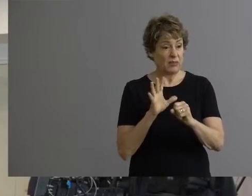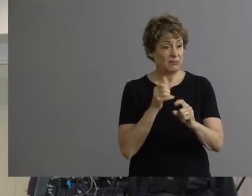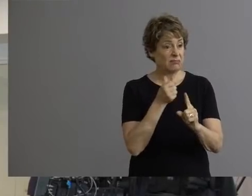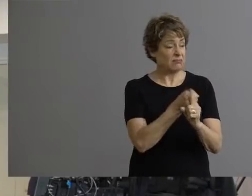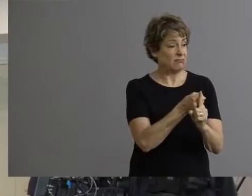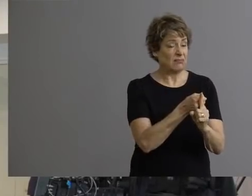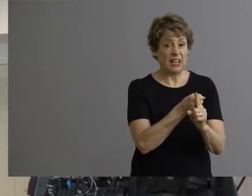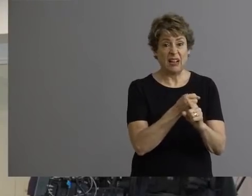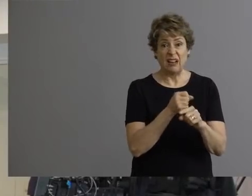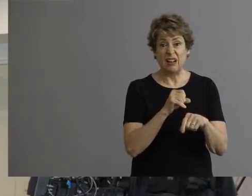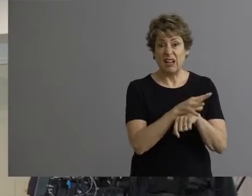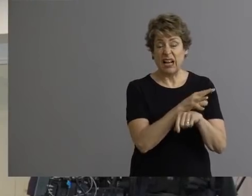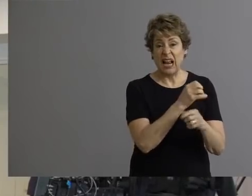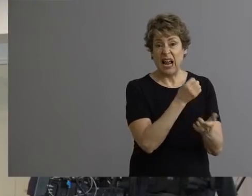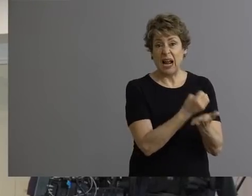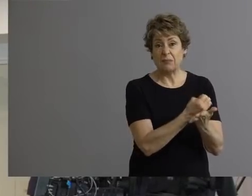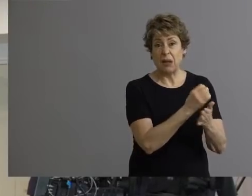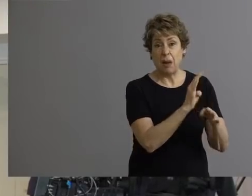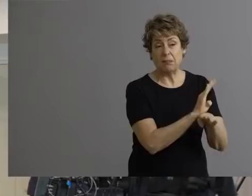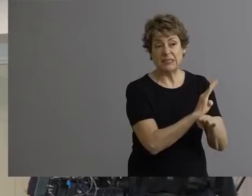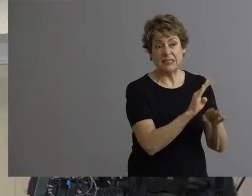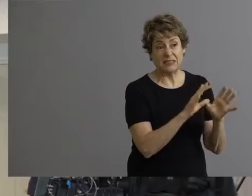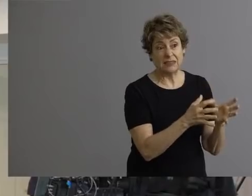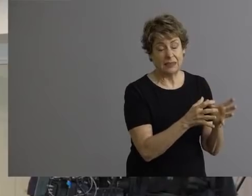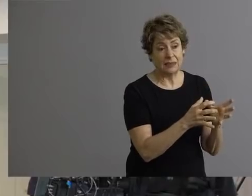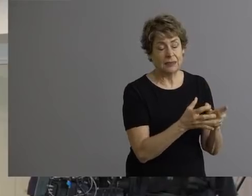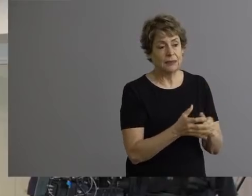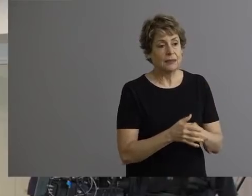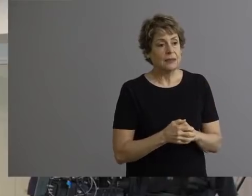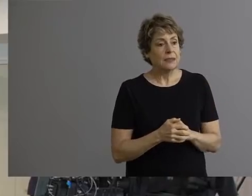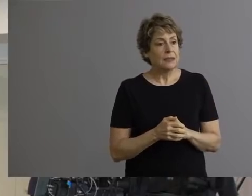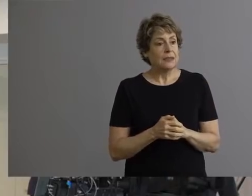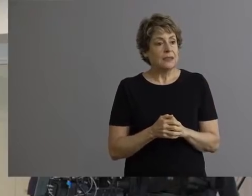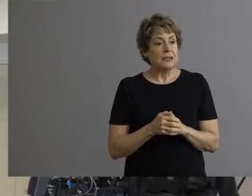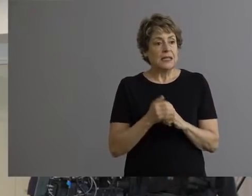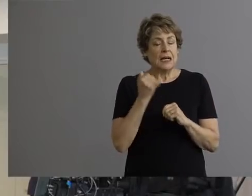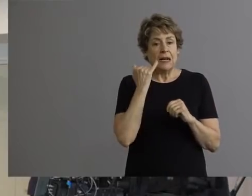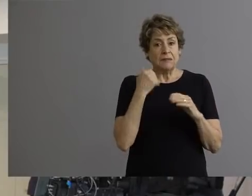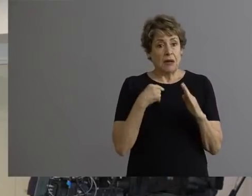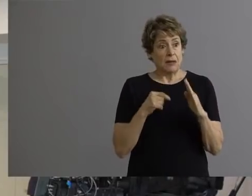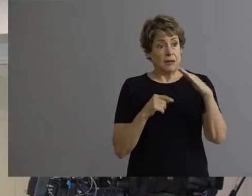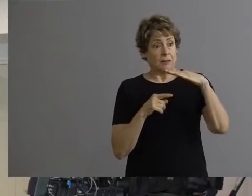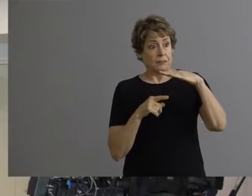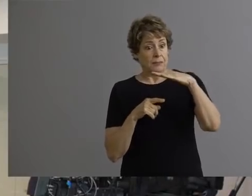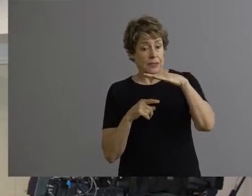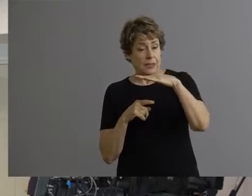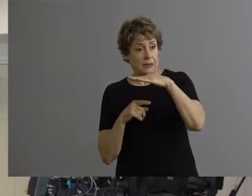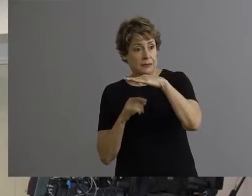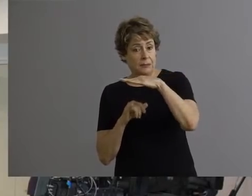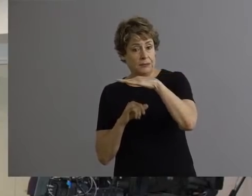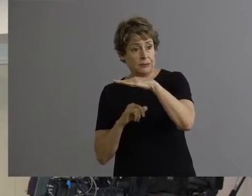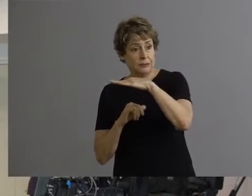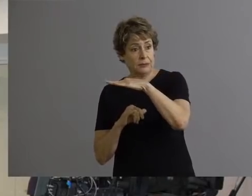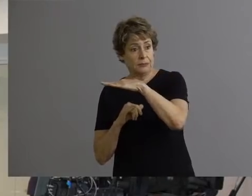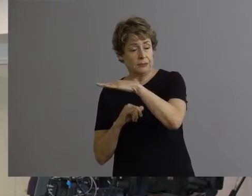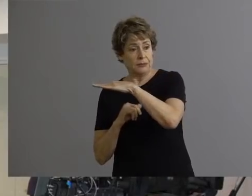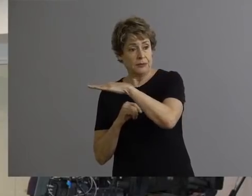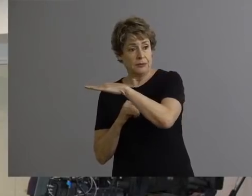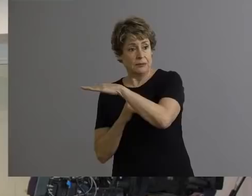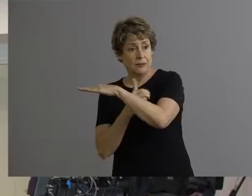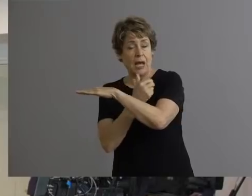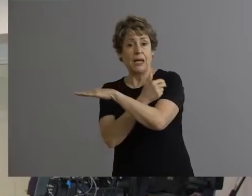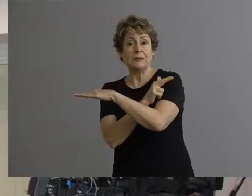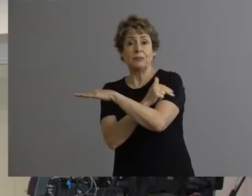another 2-week exponential rise, if this plateau doesn't work out the way you all hope, that our hospitals will be overwhelmed.